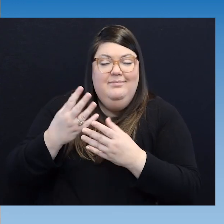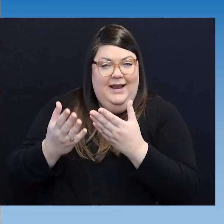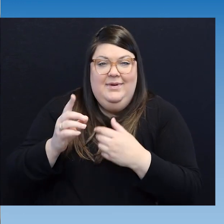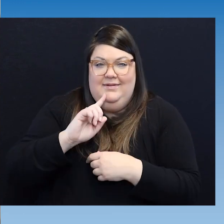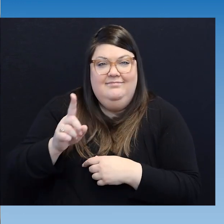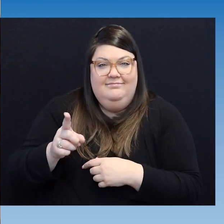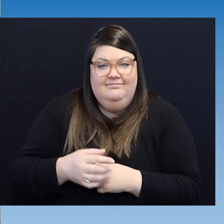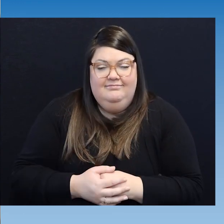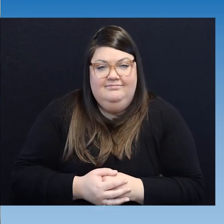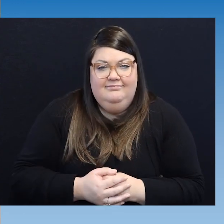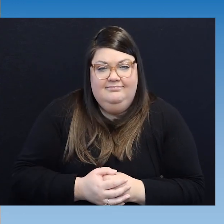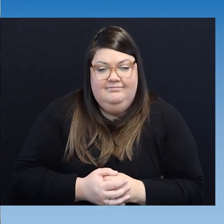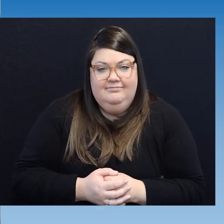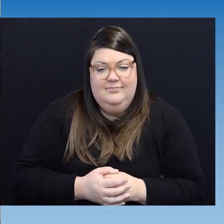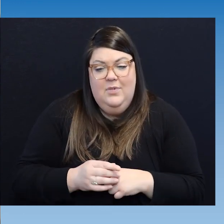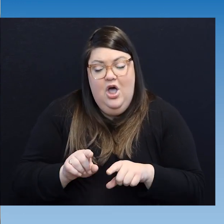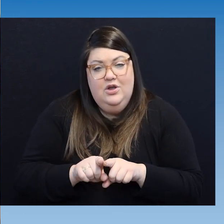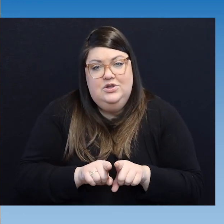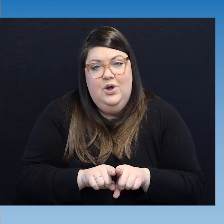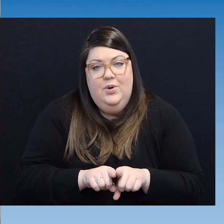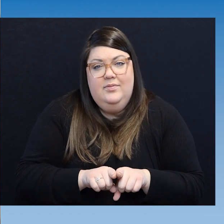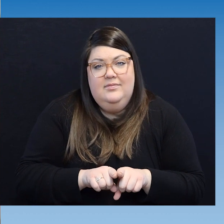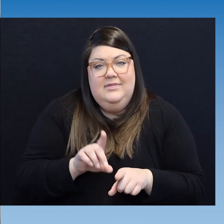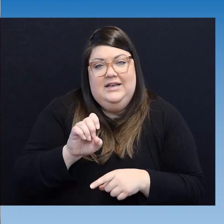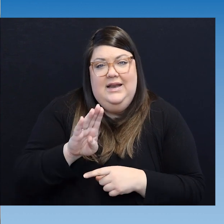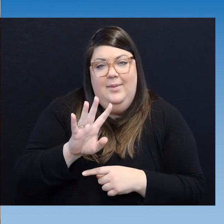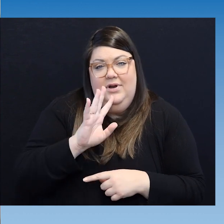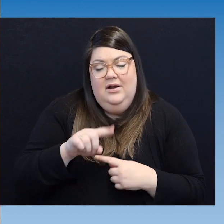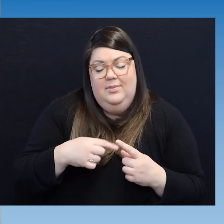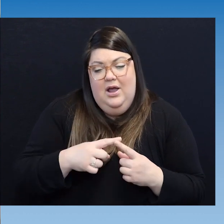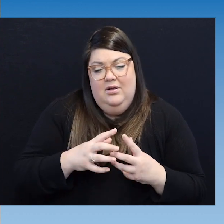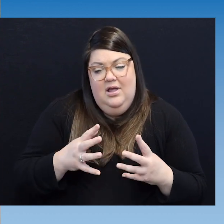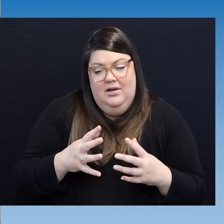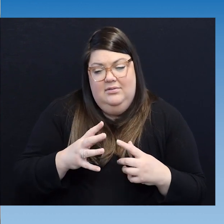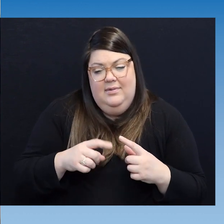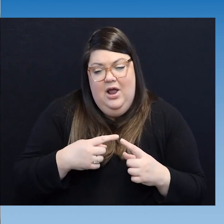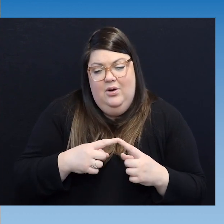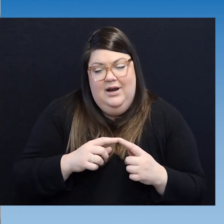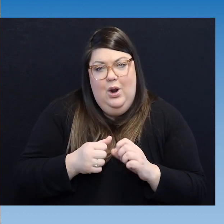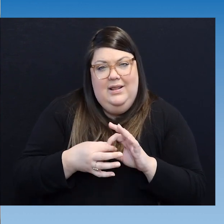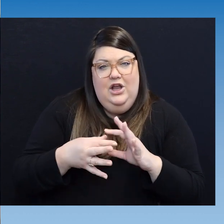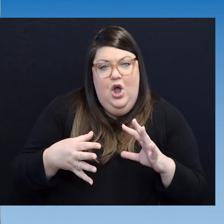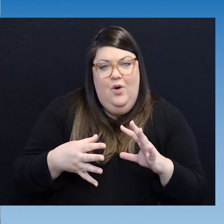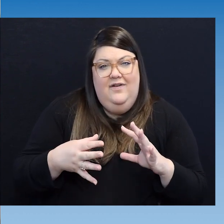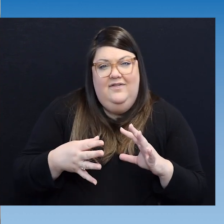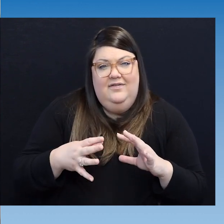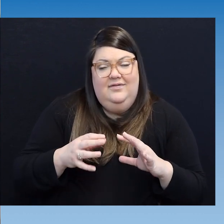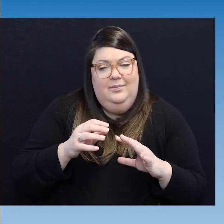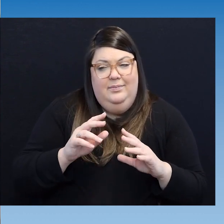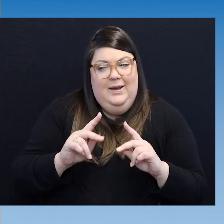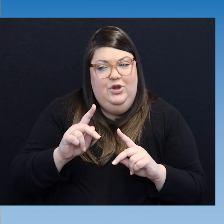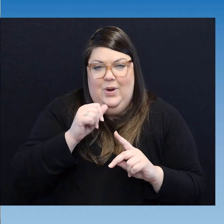be. And also Deb talks a lot about, you know, as we talked about, letting go of unforgiveness. And